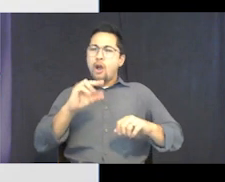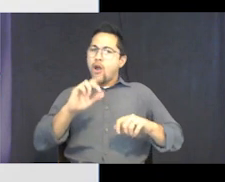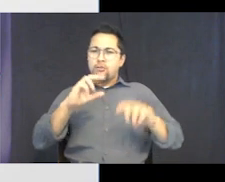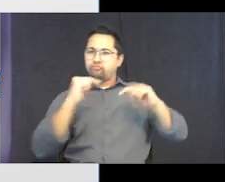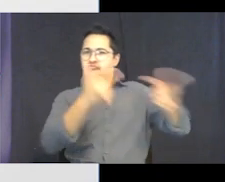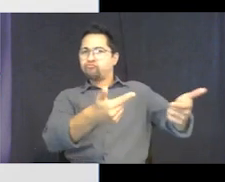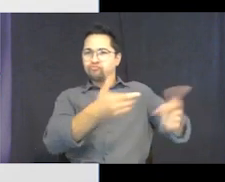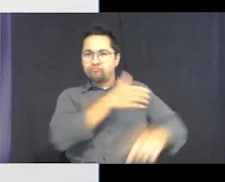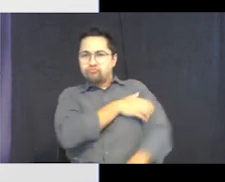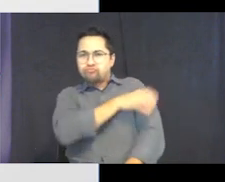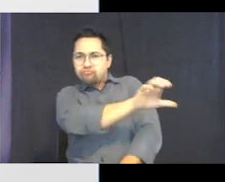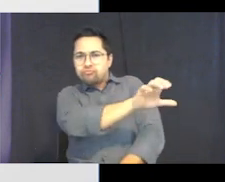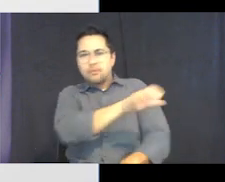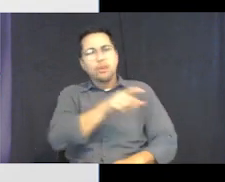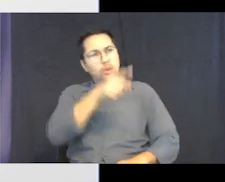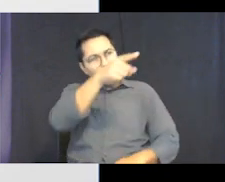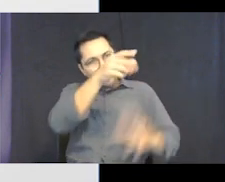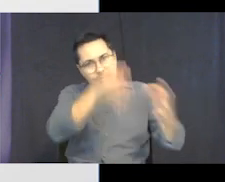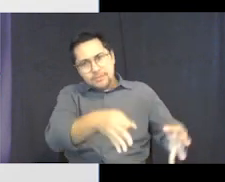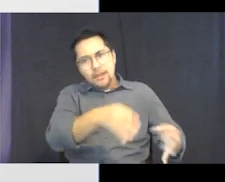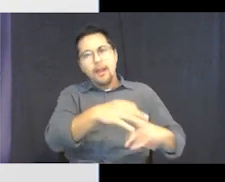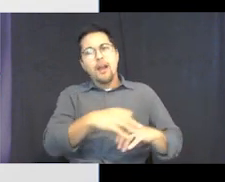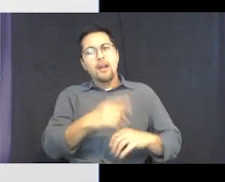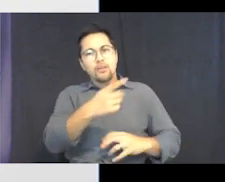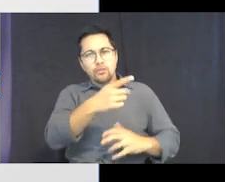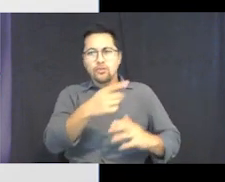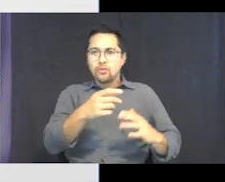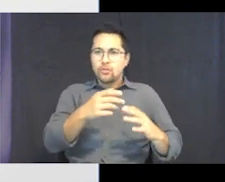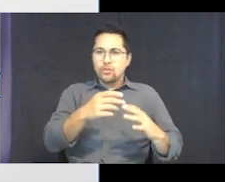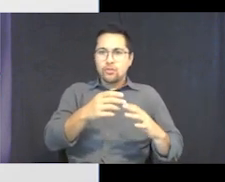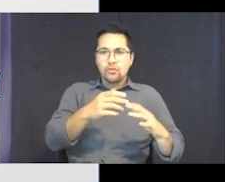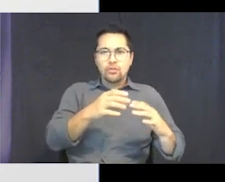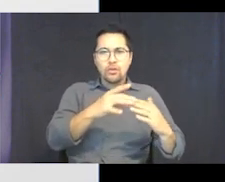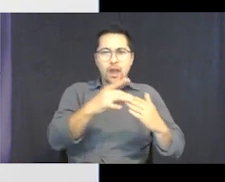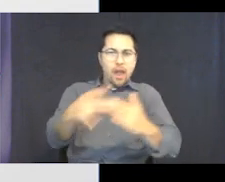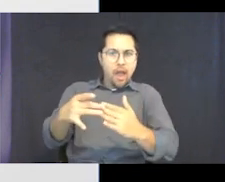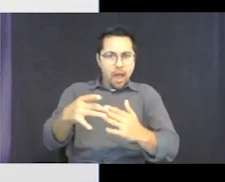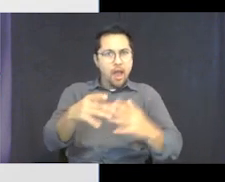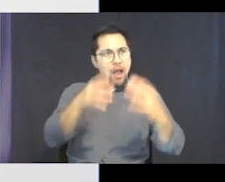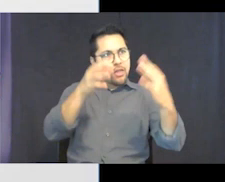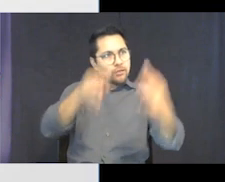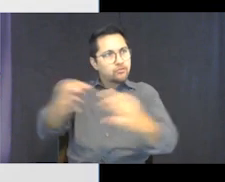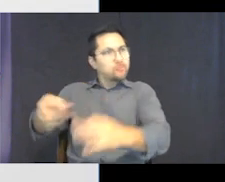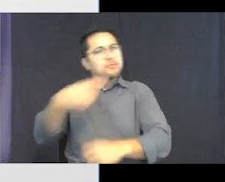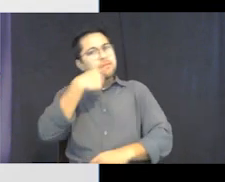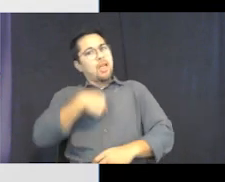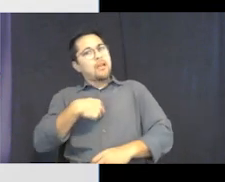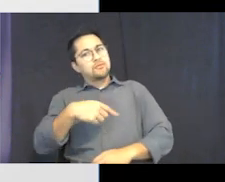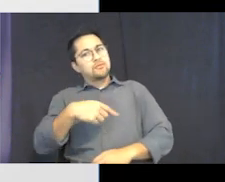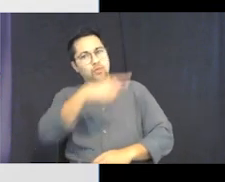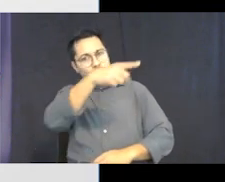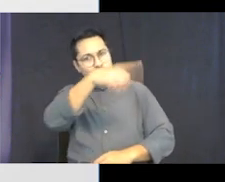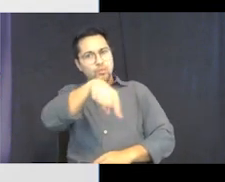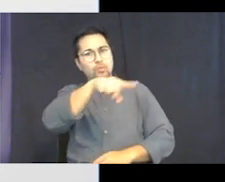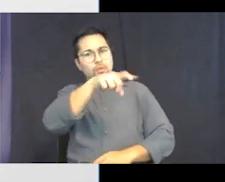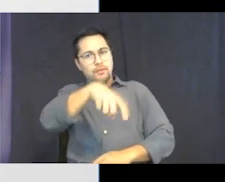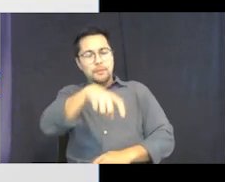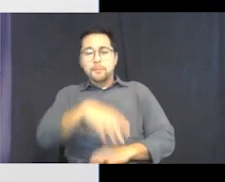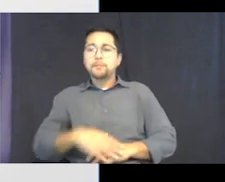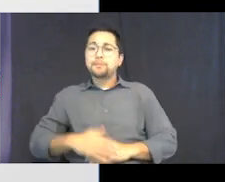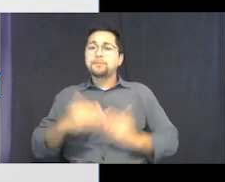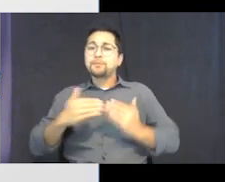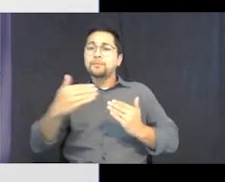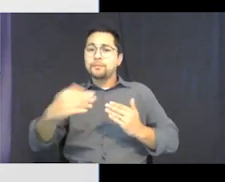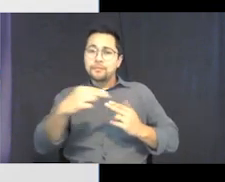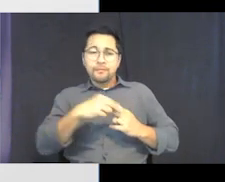lap. We want you to make that choice. We want you to drive that choice and tell us what you need. Next